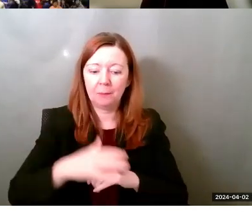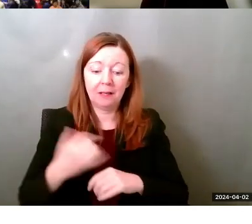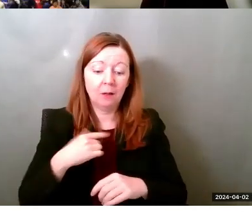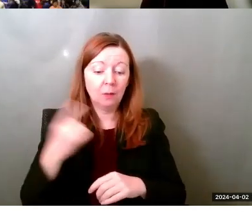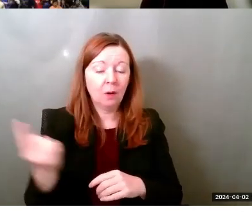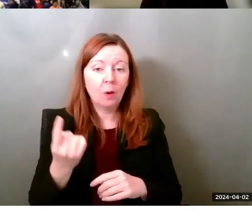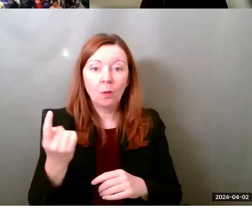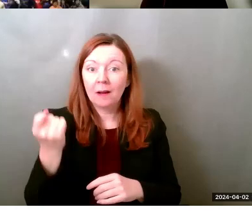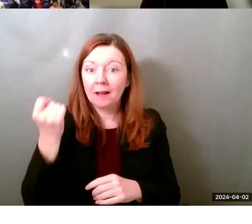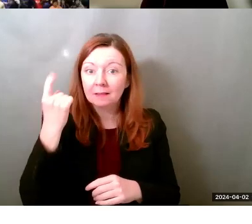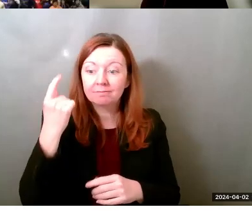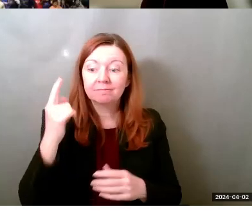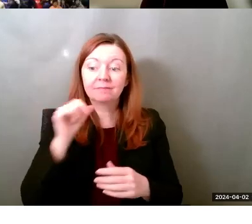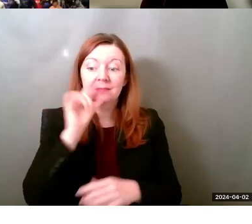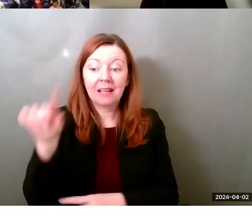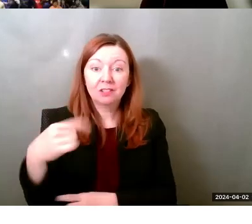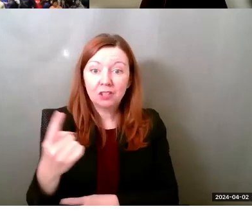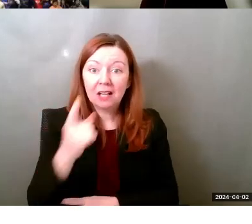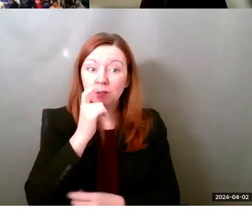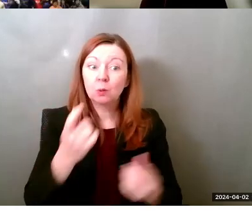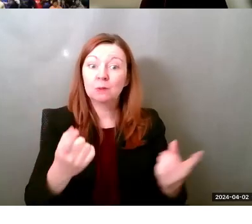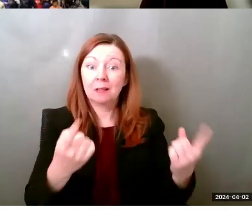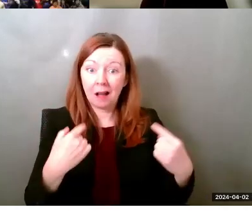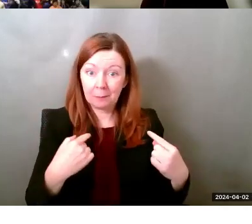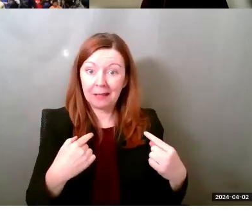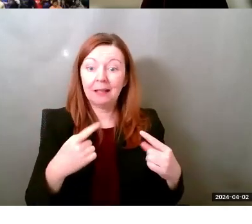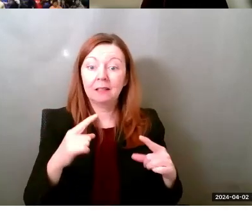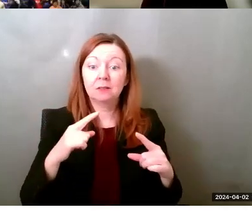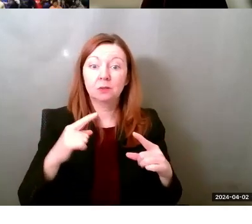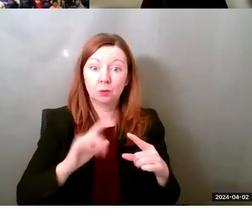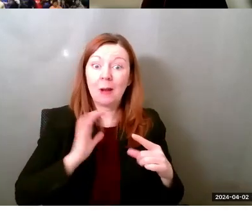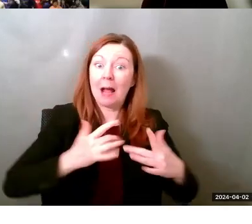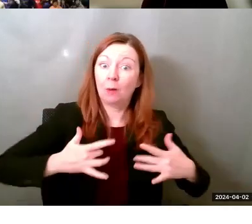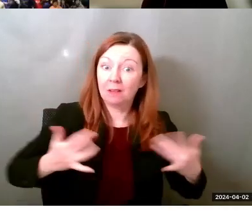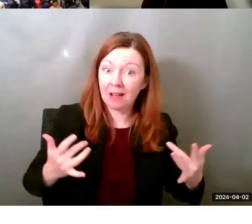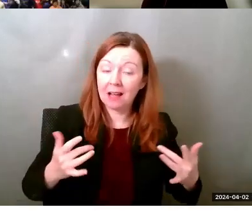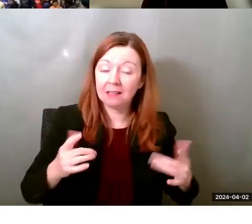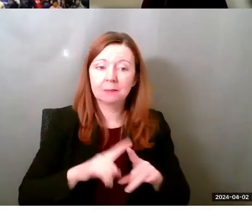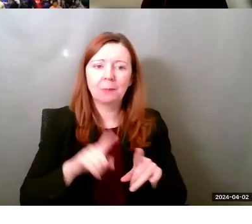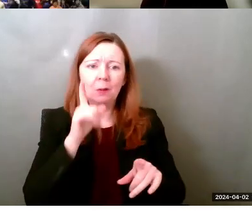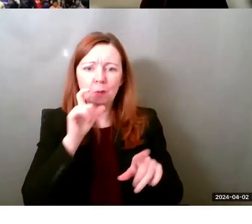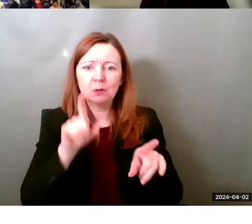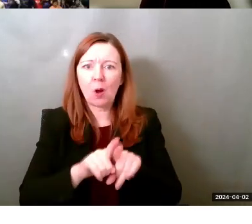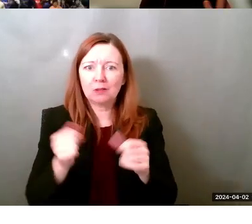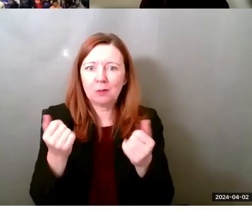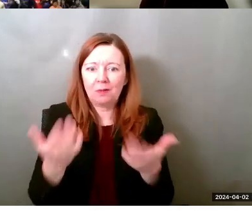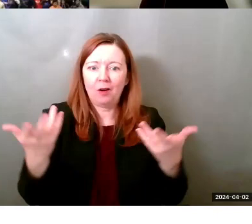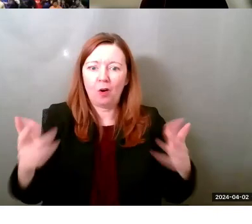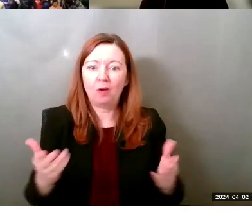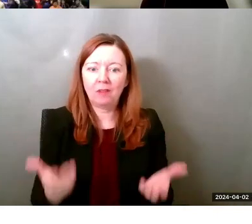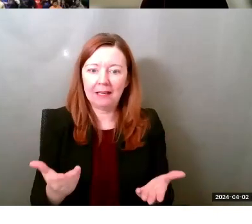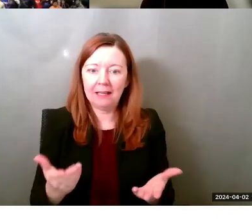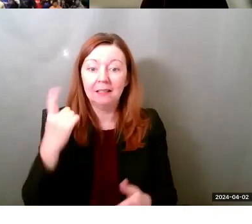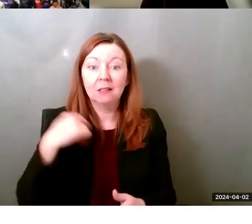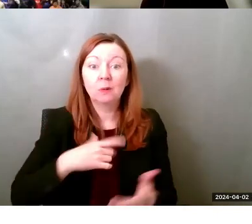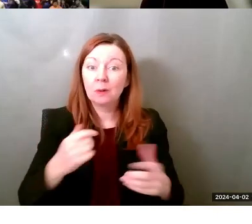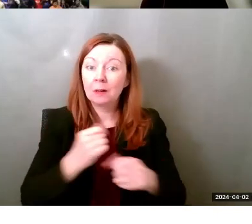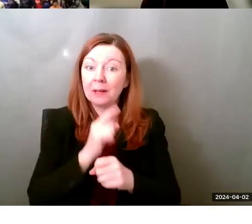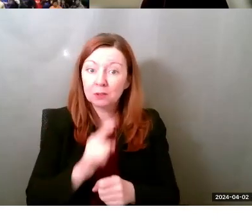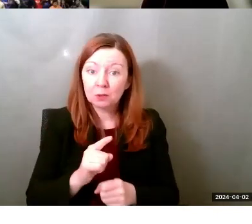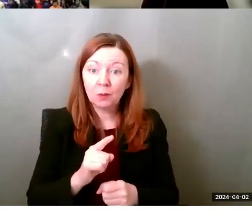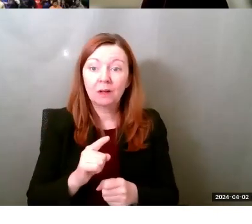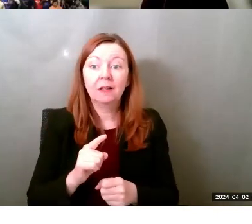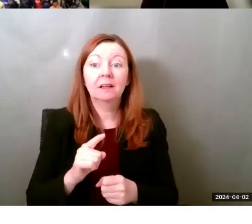always take into account not just who's coming to our events, but who's also in the area already, because we want to make sure